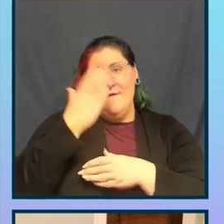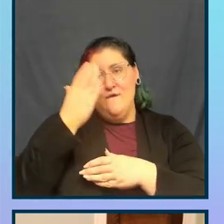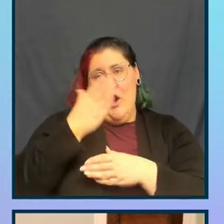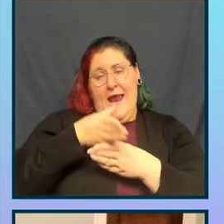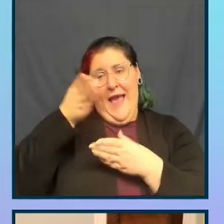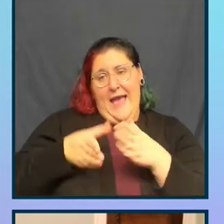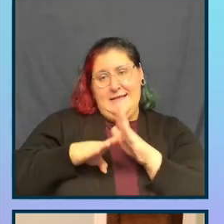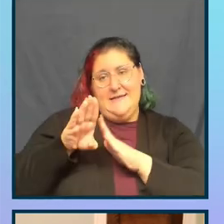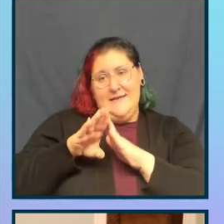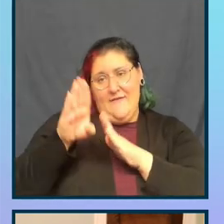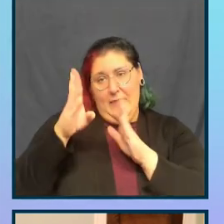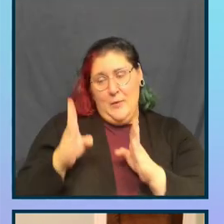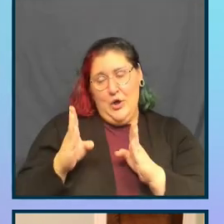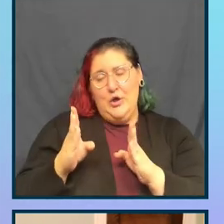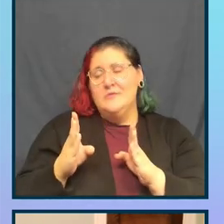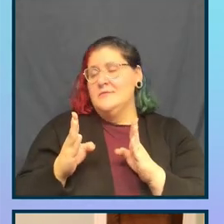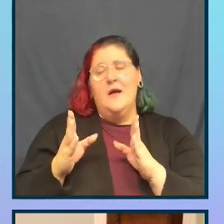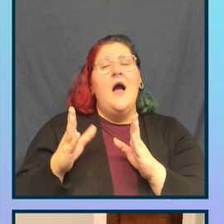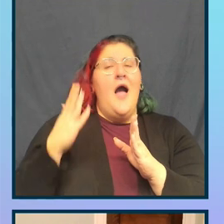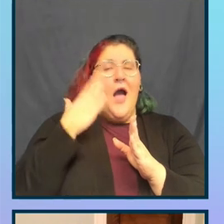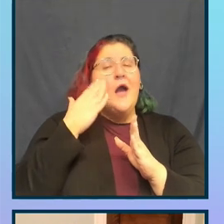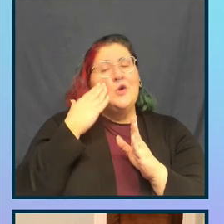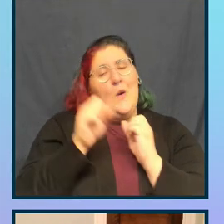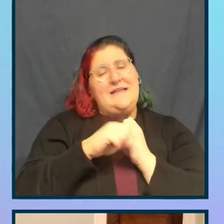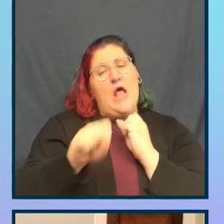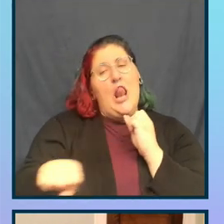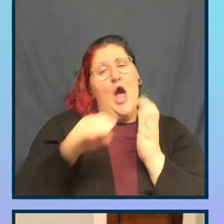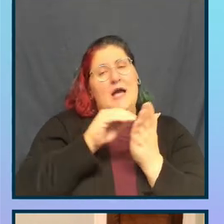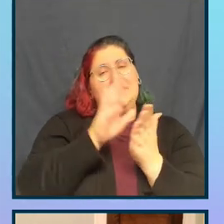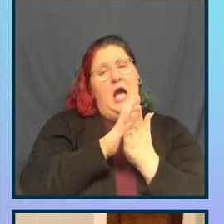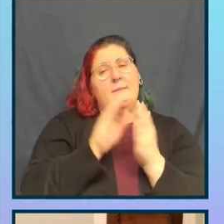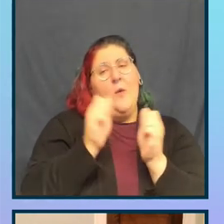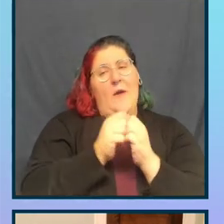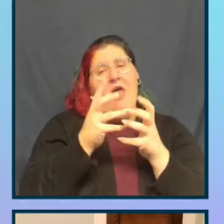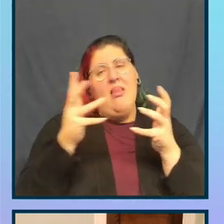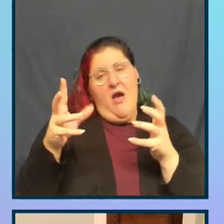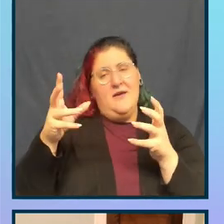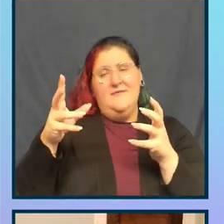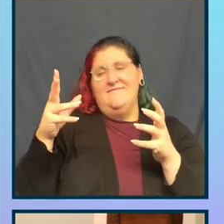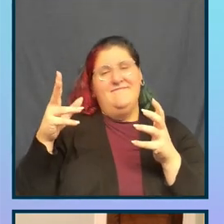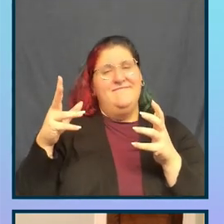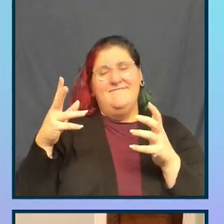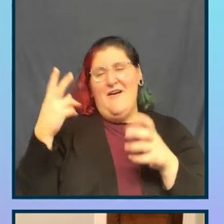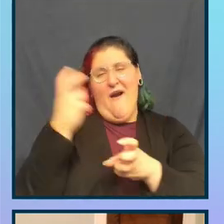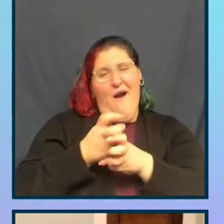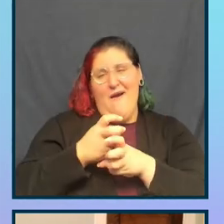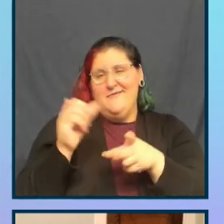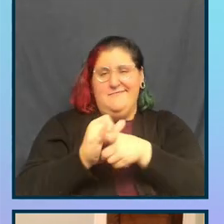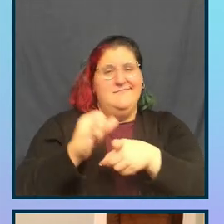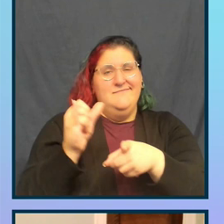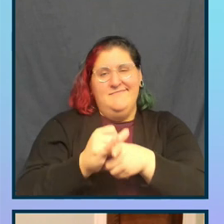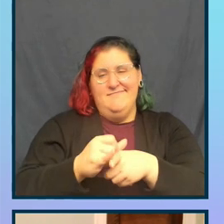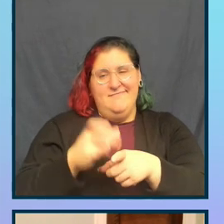jargon. I especially recommend visiting the document conformance requirements for the use of ARIA attributes